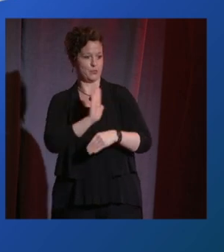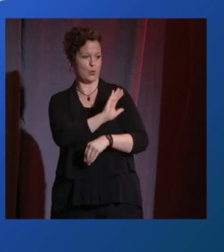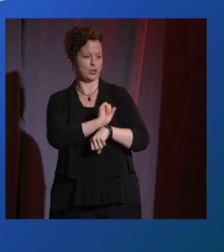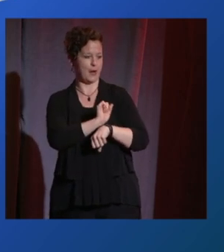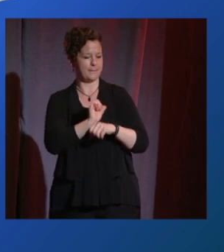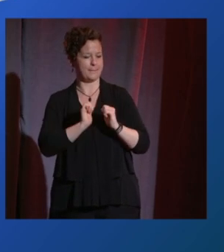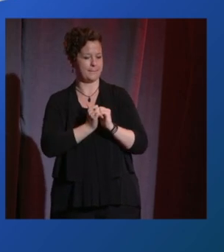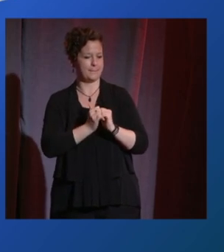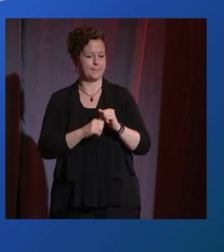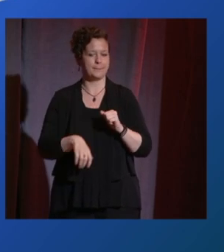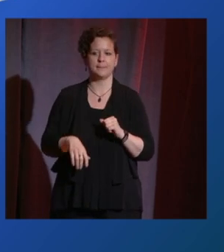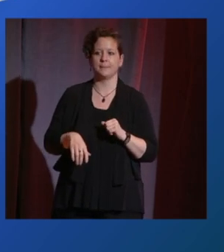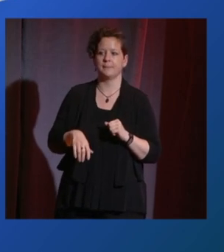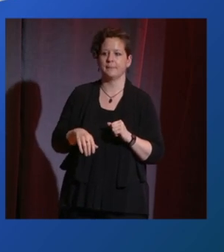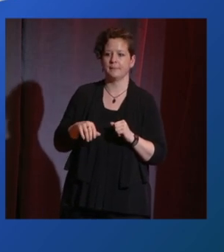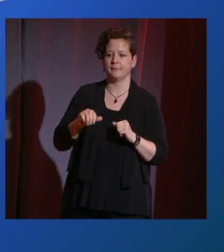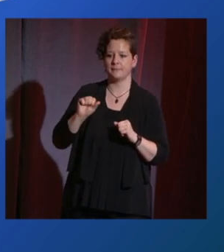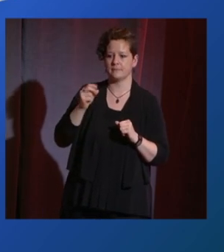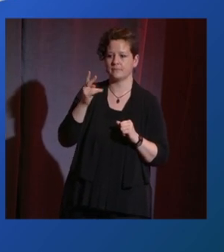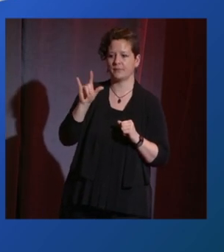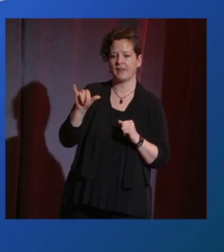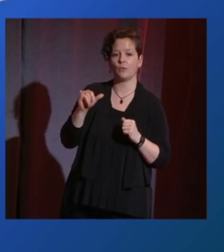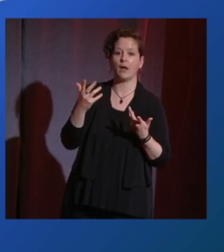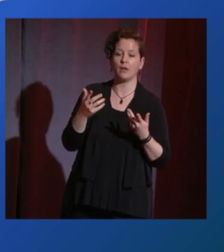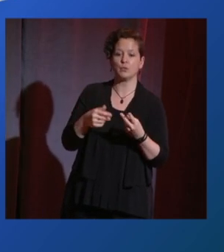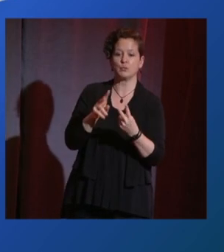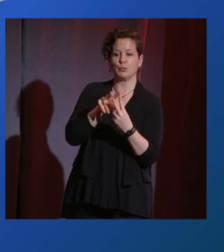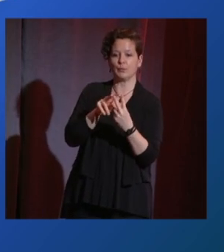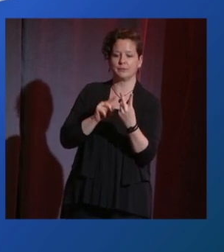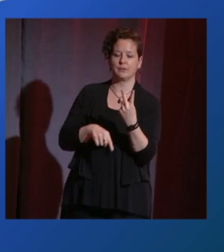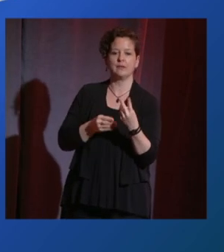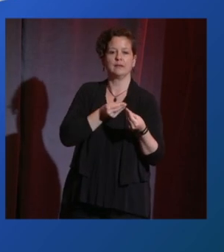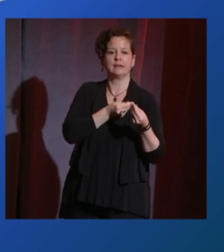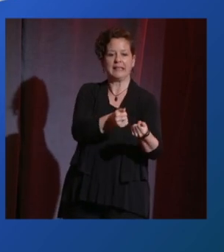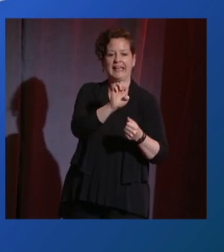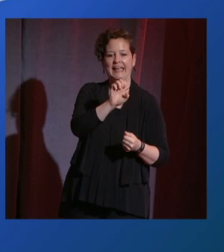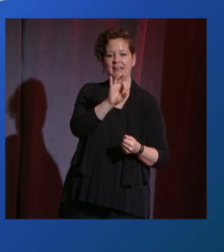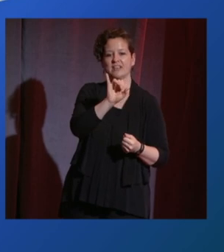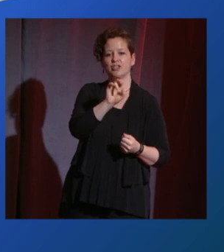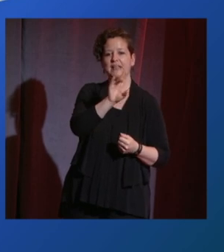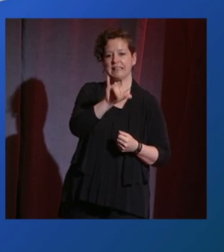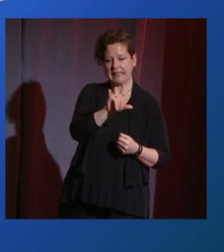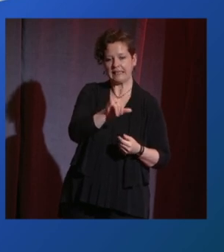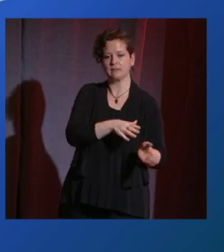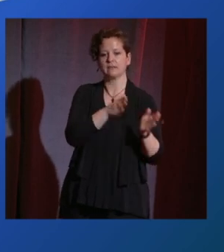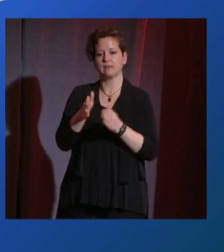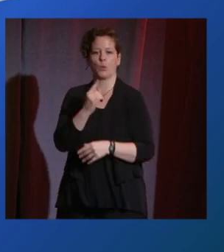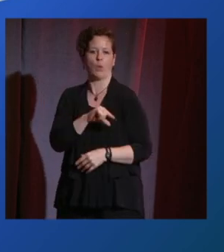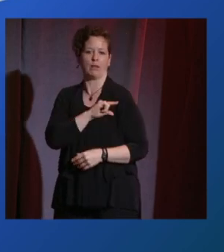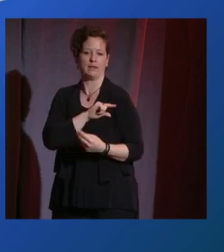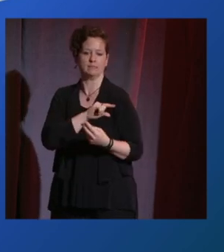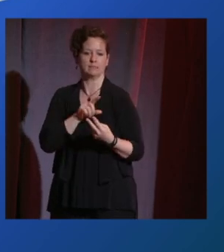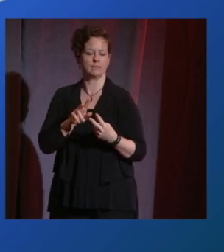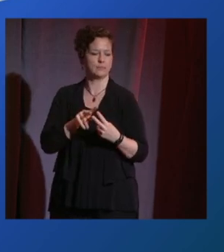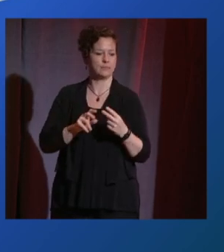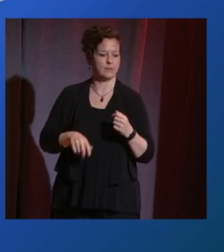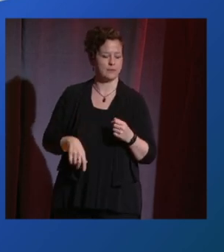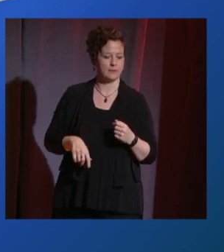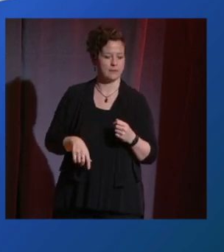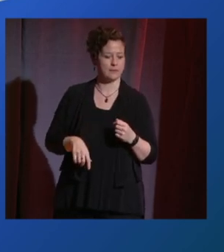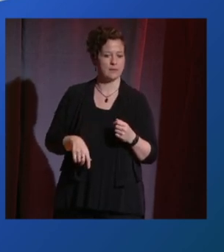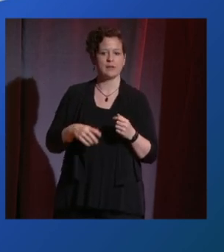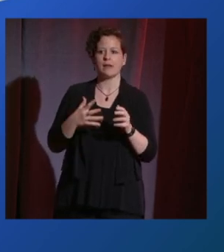two things efficiency and quality um you know I I have 15 years in in raw data manually collecting